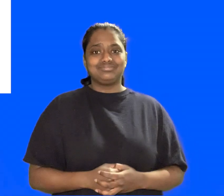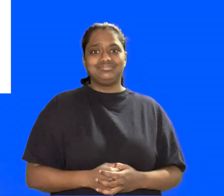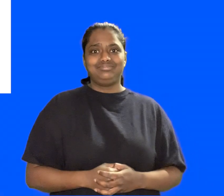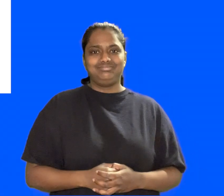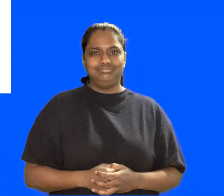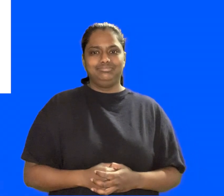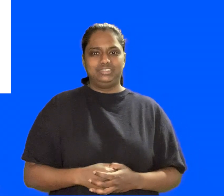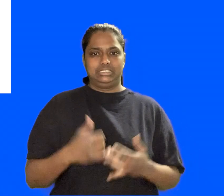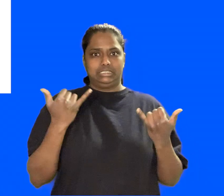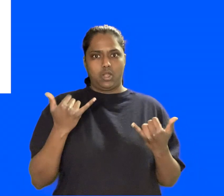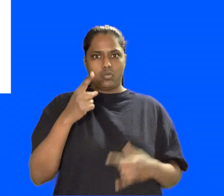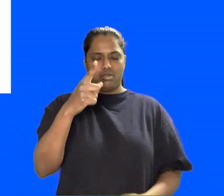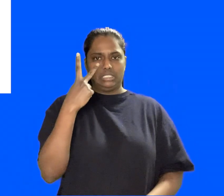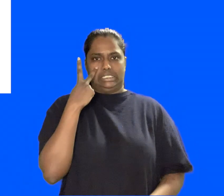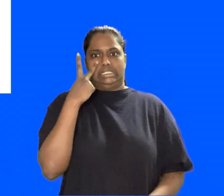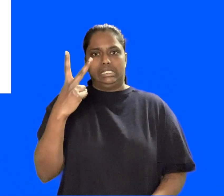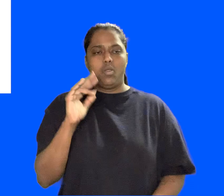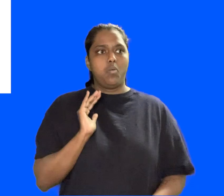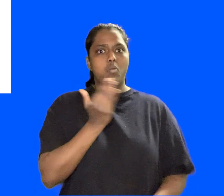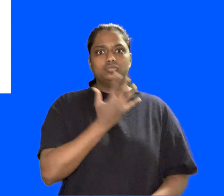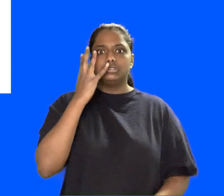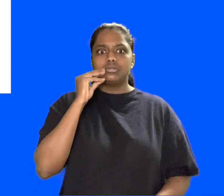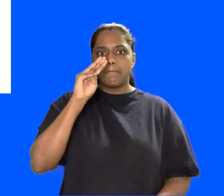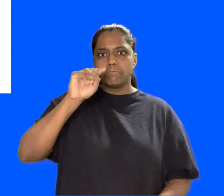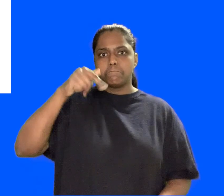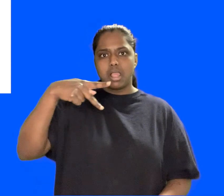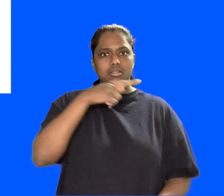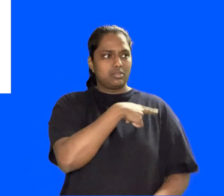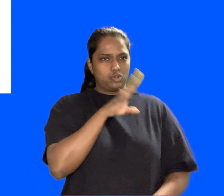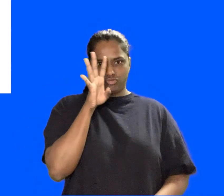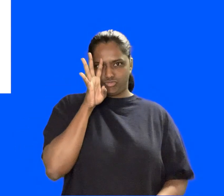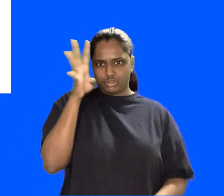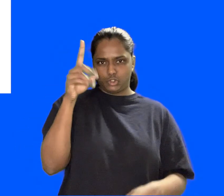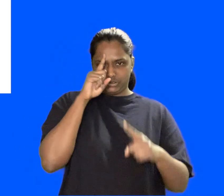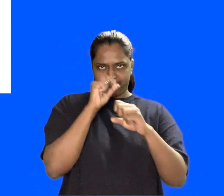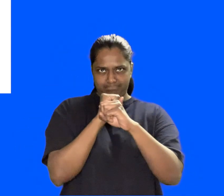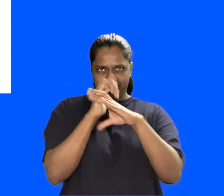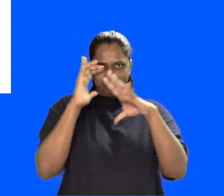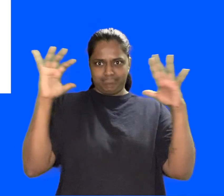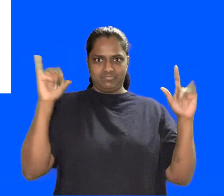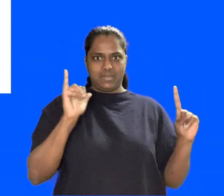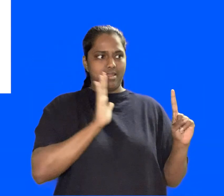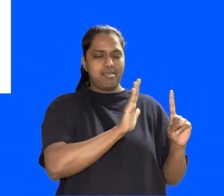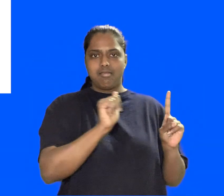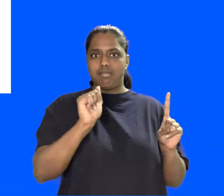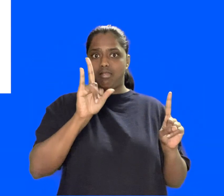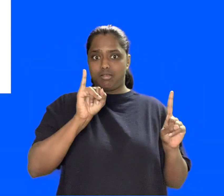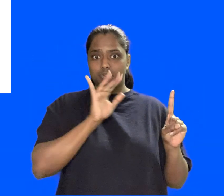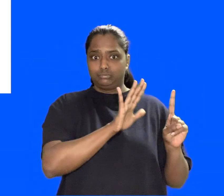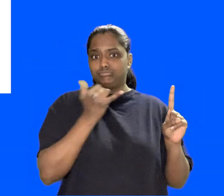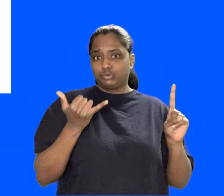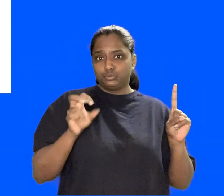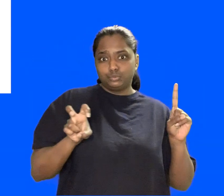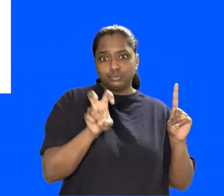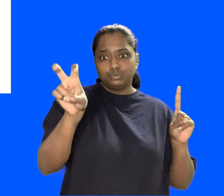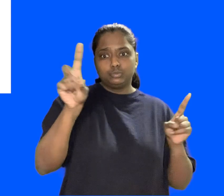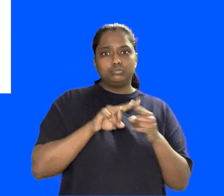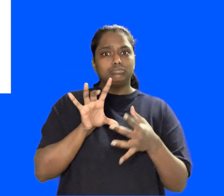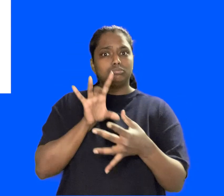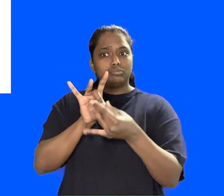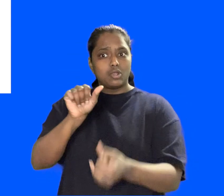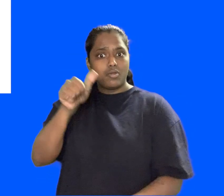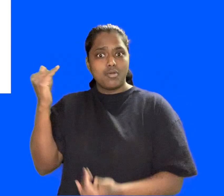So here you can see our experience map that we created to visualize her current journey to connecting with other artists in the disability art